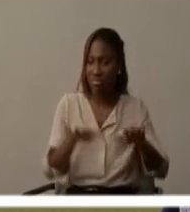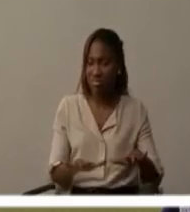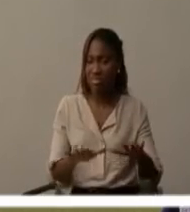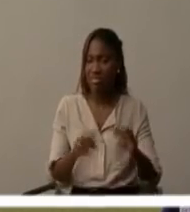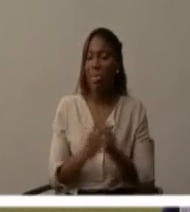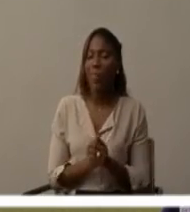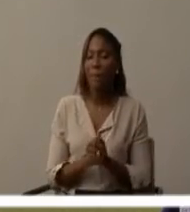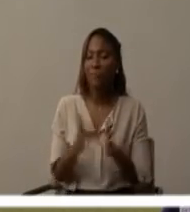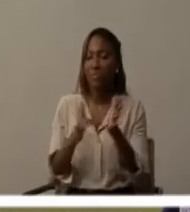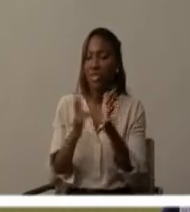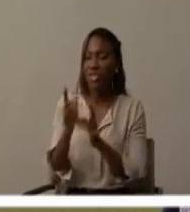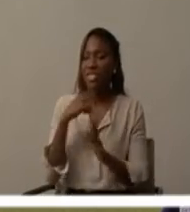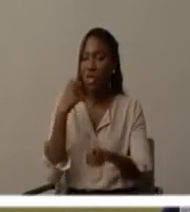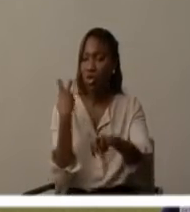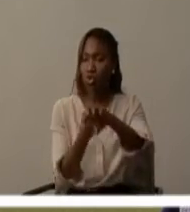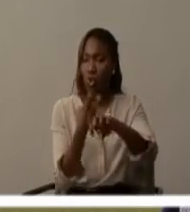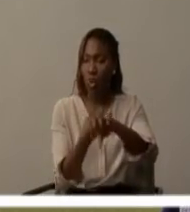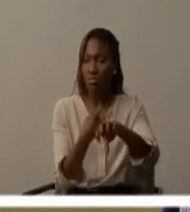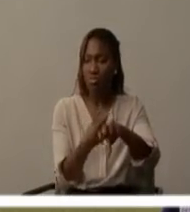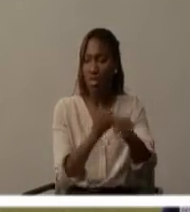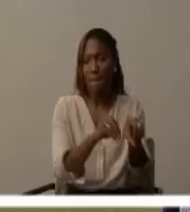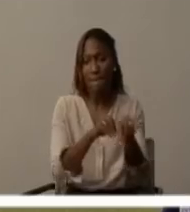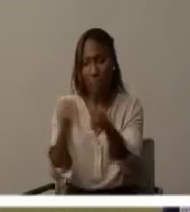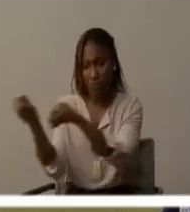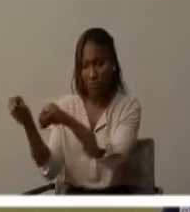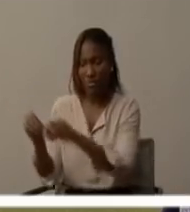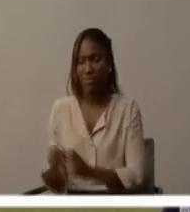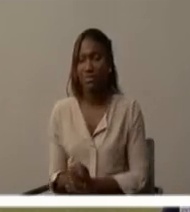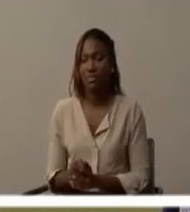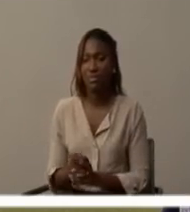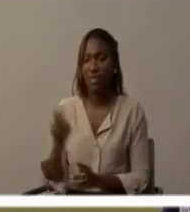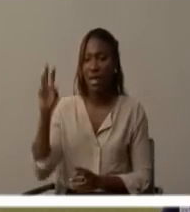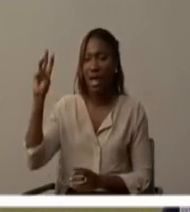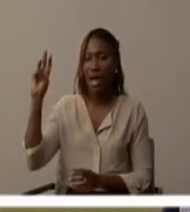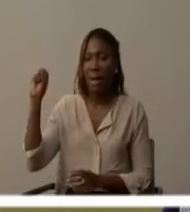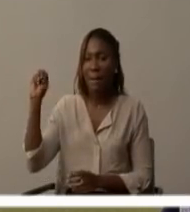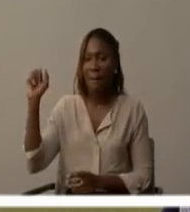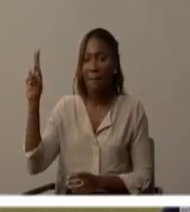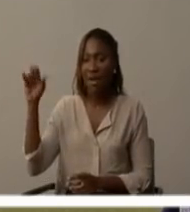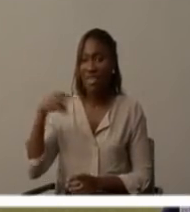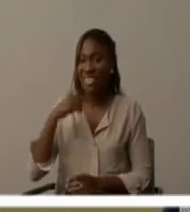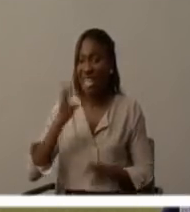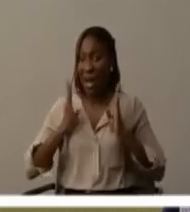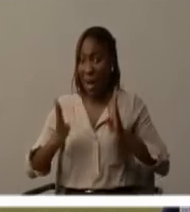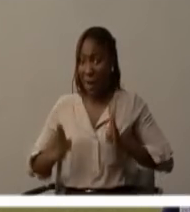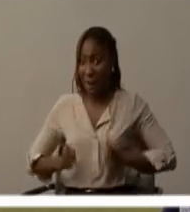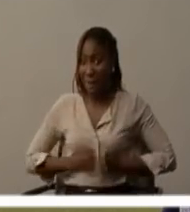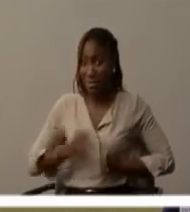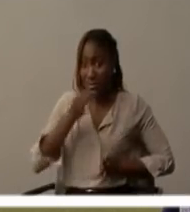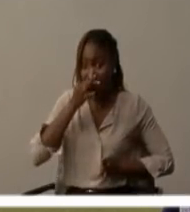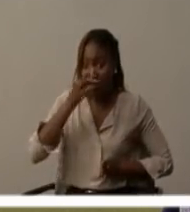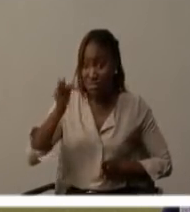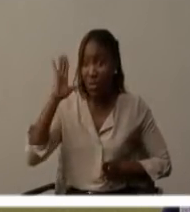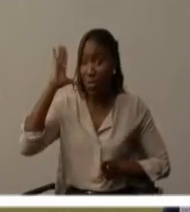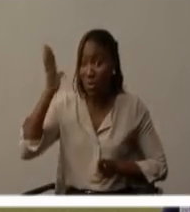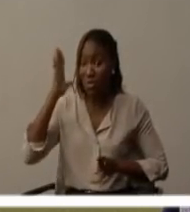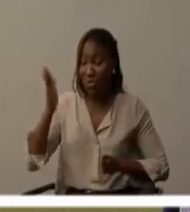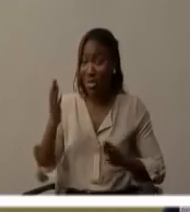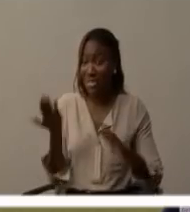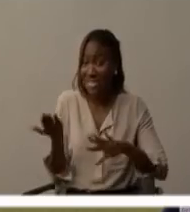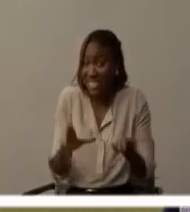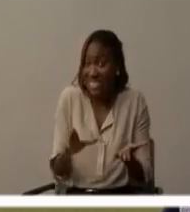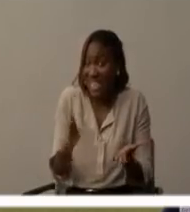stone away." Martha said to him, "Lord, by now he will smell. This is the 4th day. Jesus